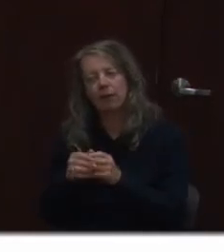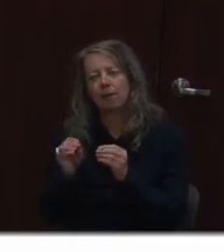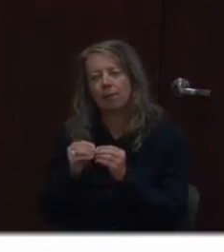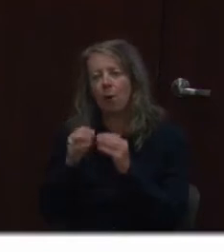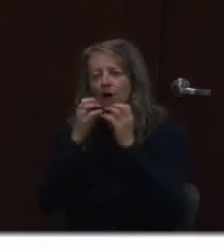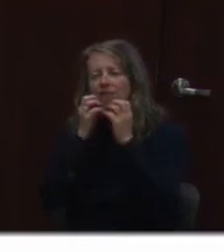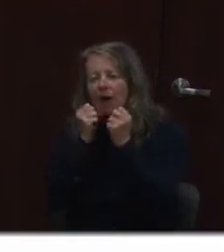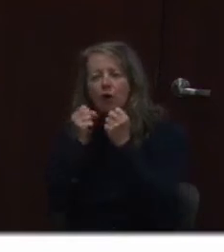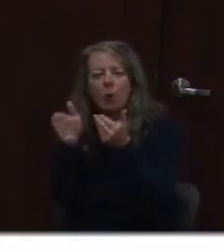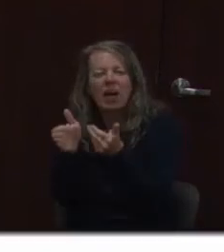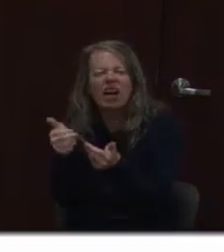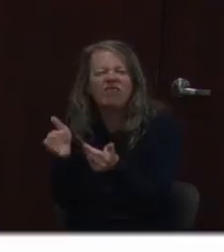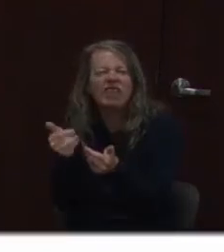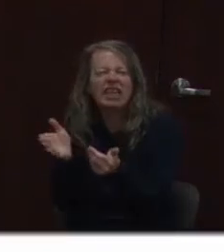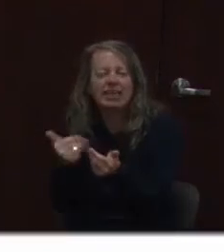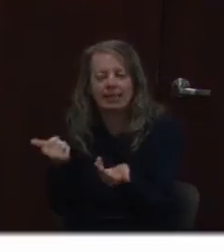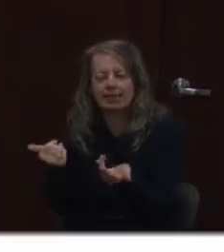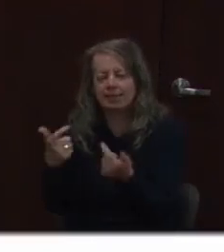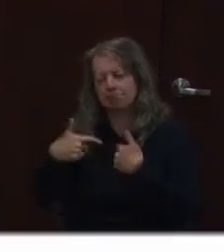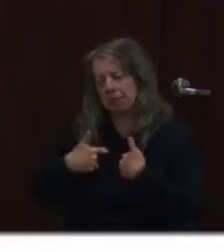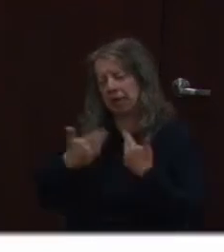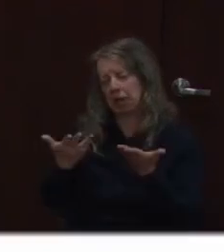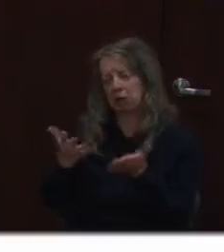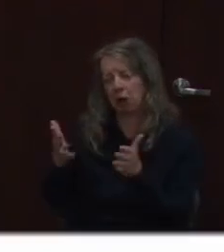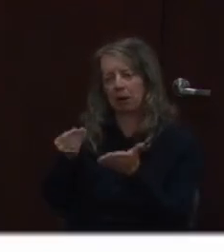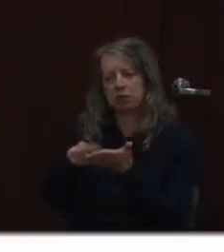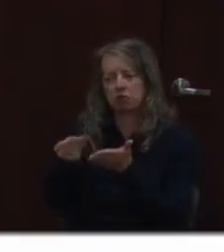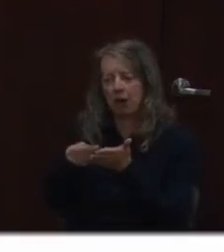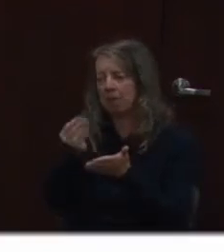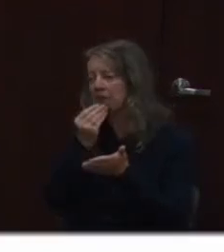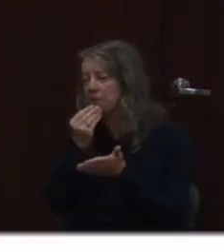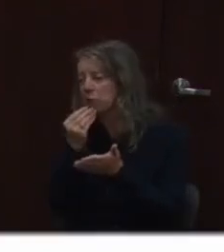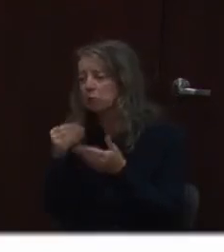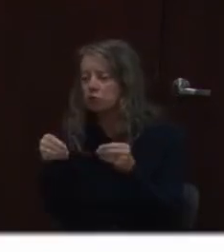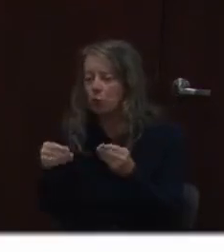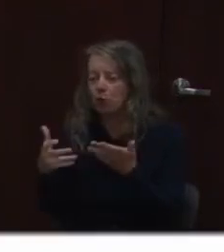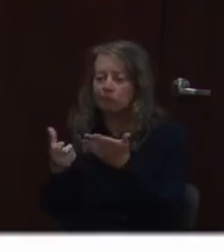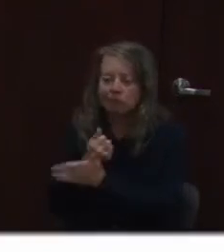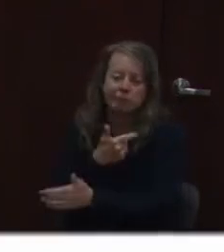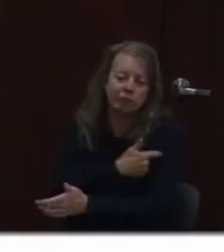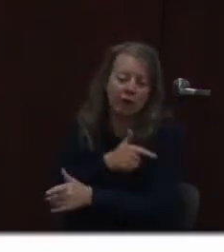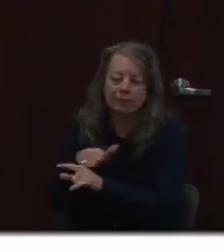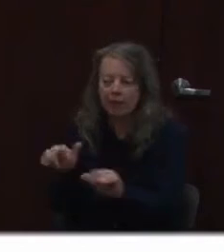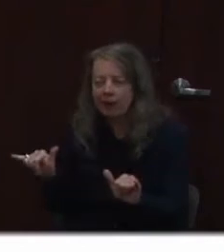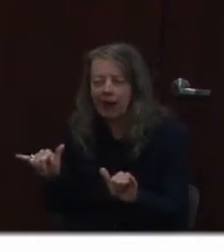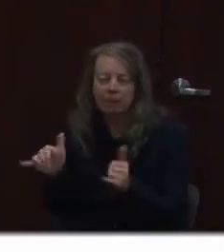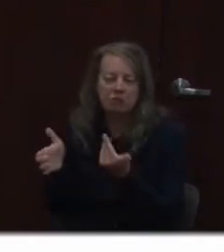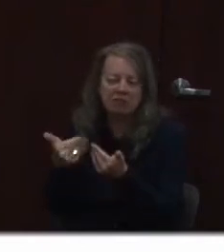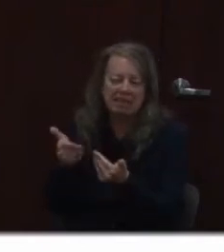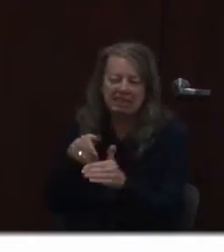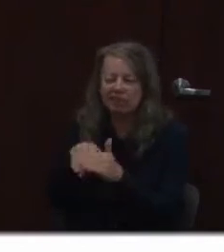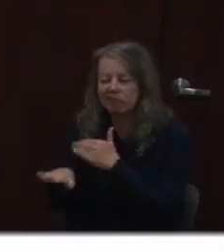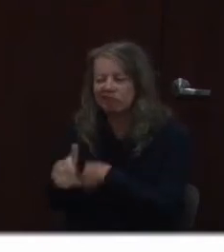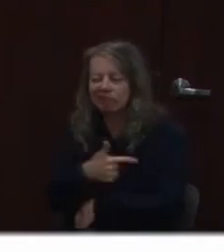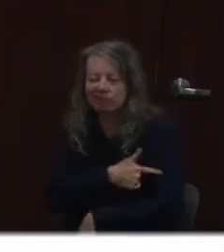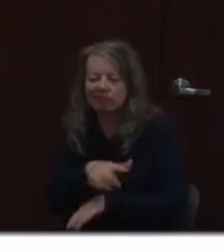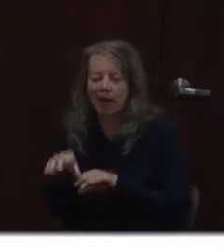that convenience, getting it where I am, when it's convenient for me, being able to just walk in and get